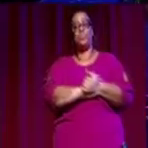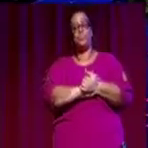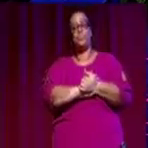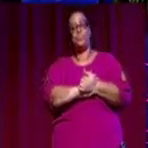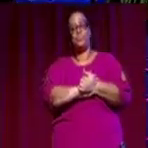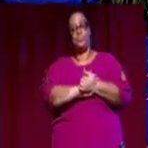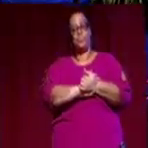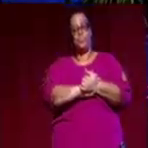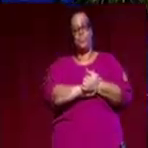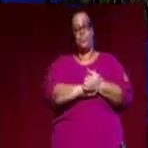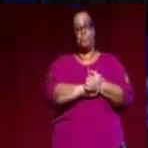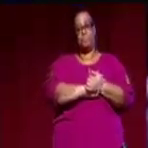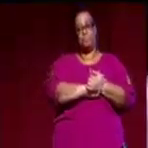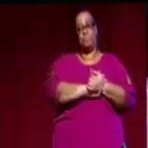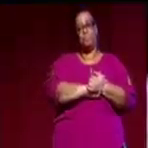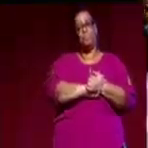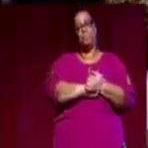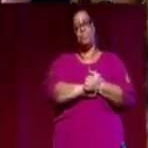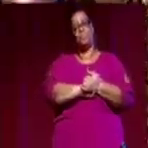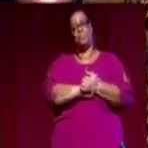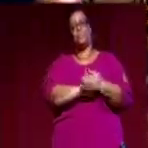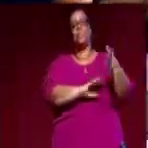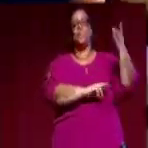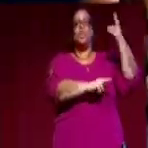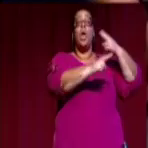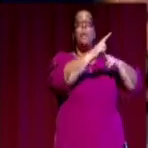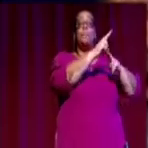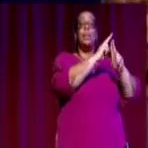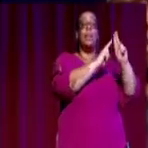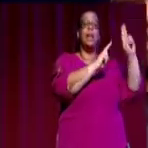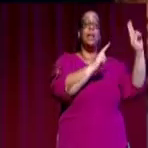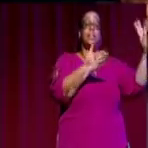Everything within me. Bless his holy.